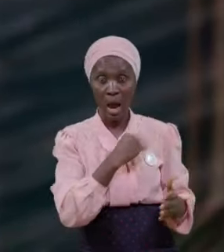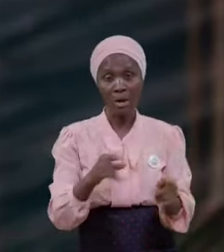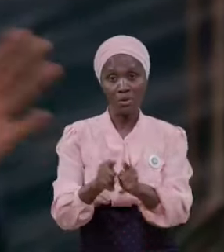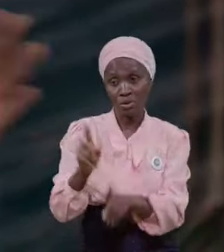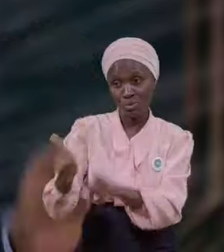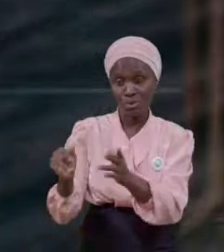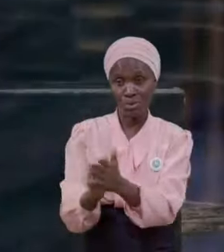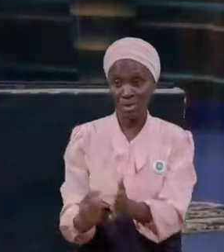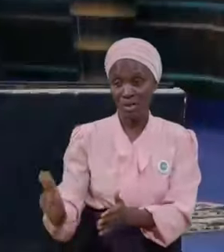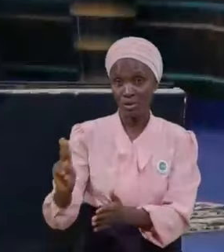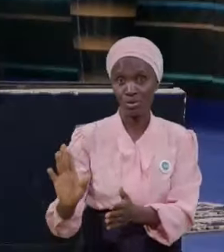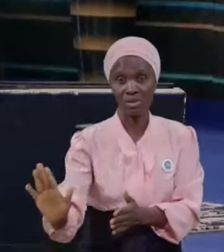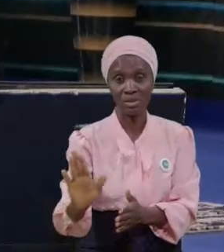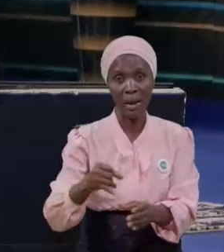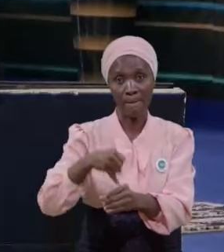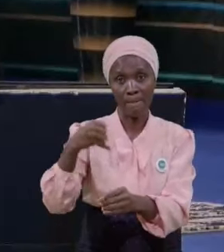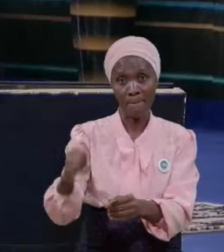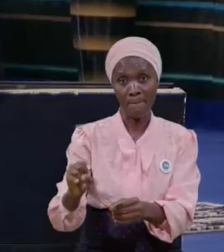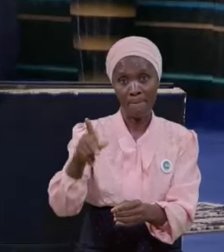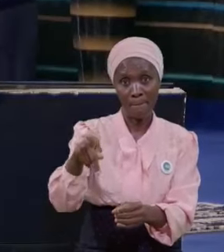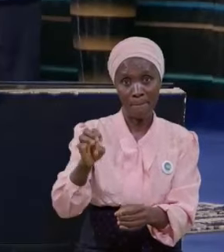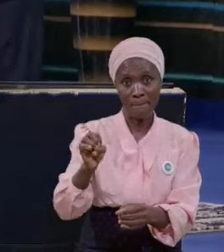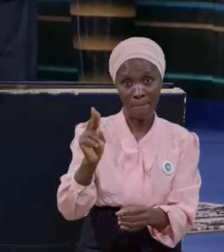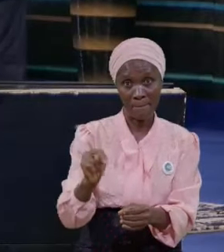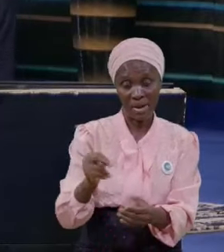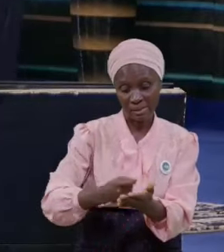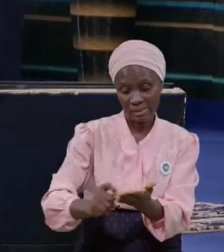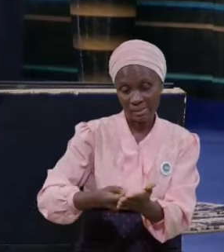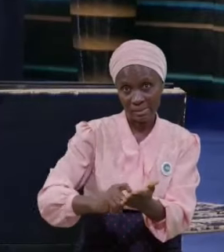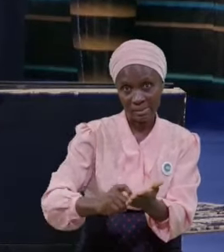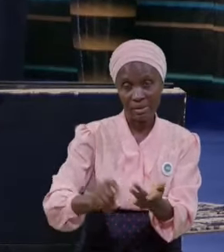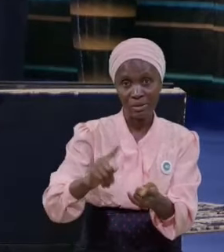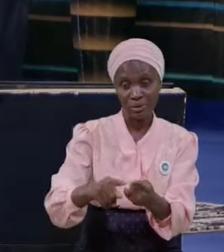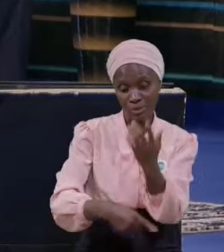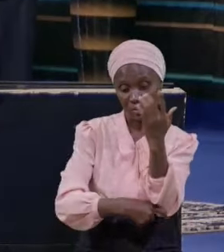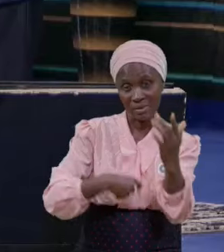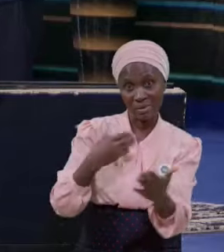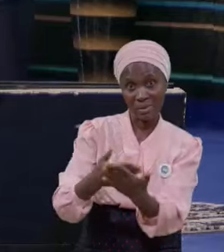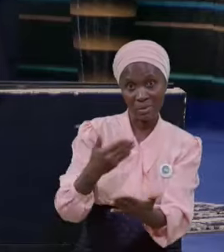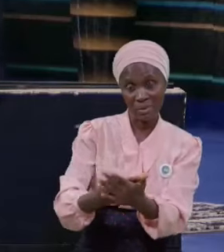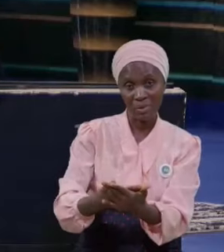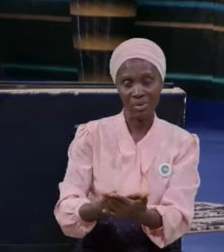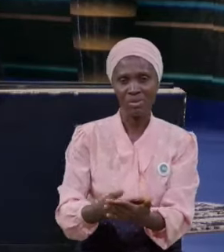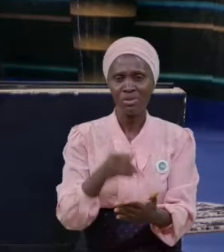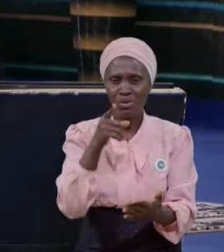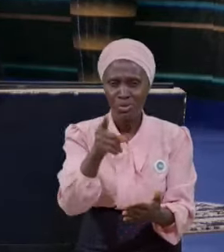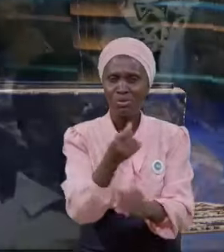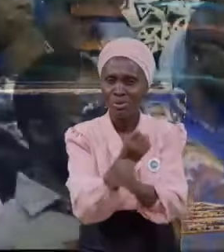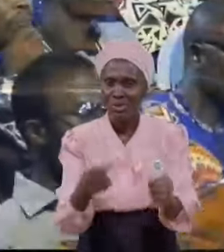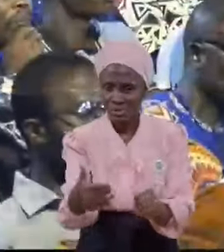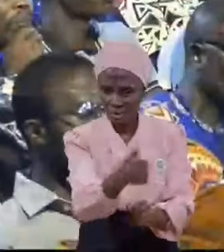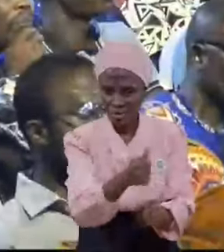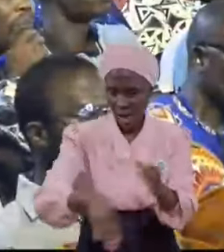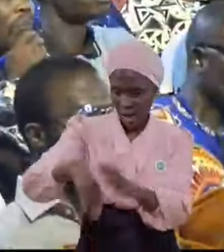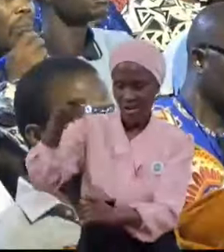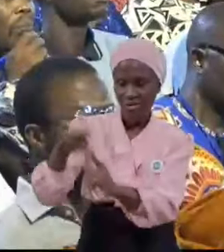money, unto what generation? Save yourself from this unto what generation? Cyber crime. You